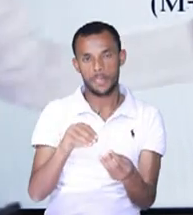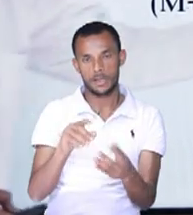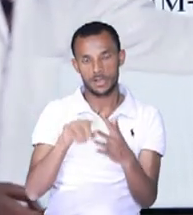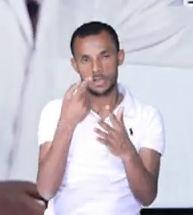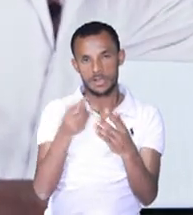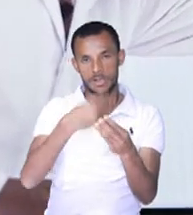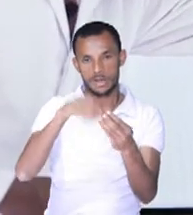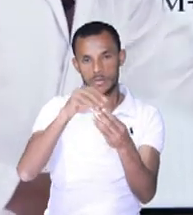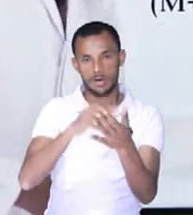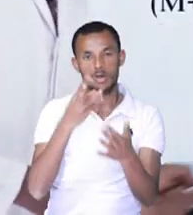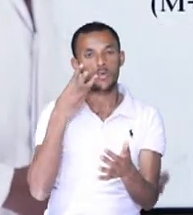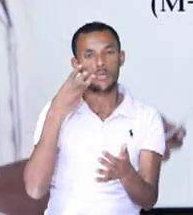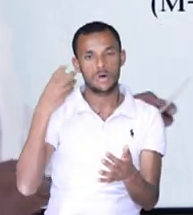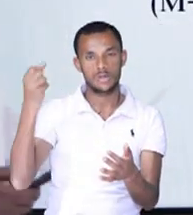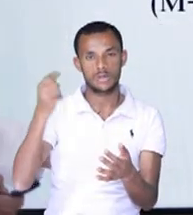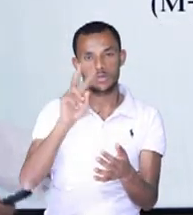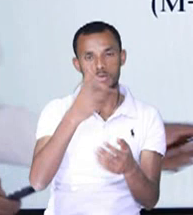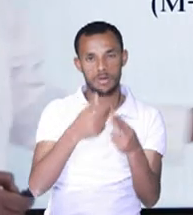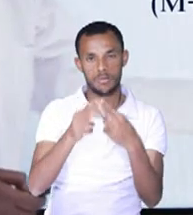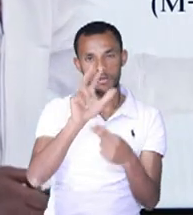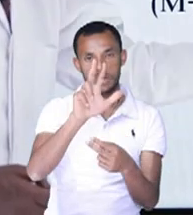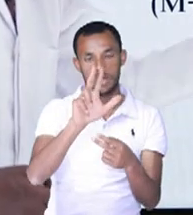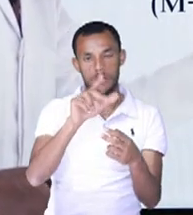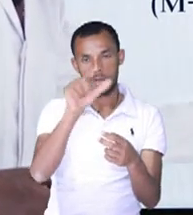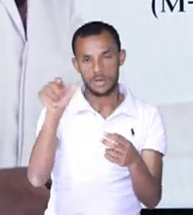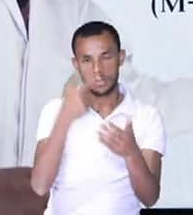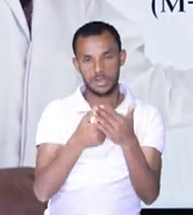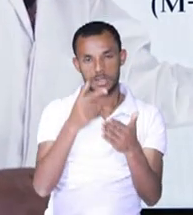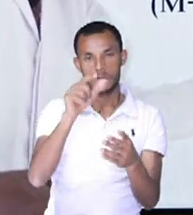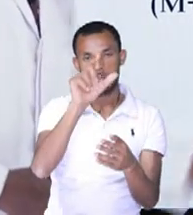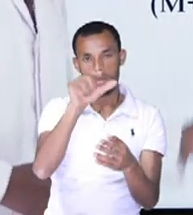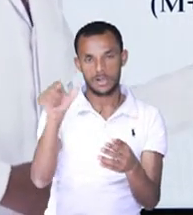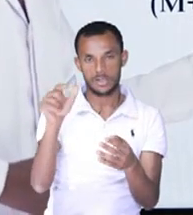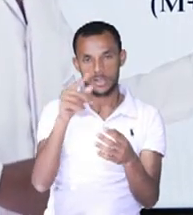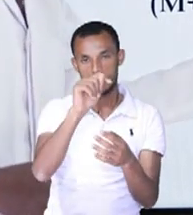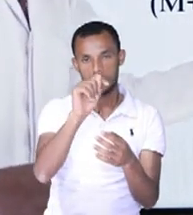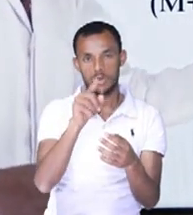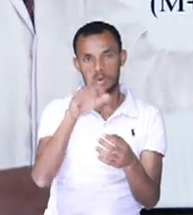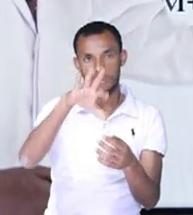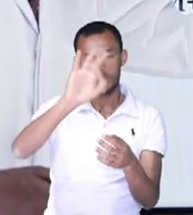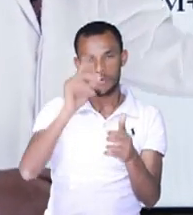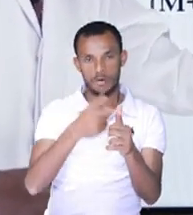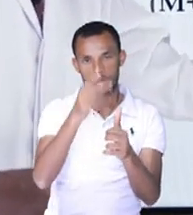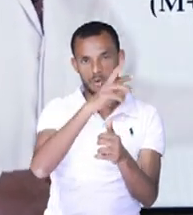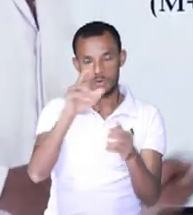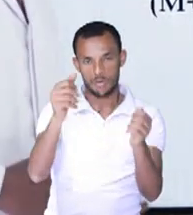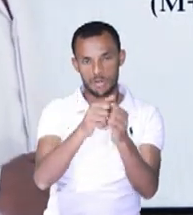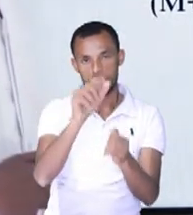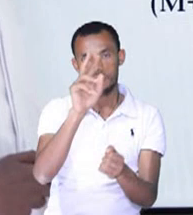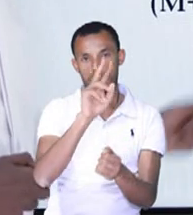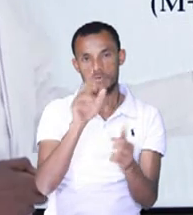Since the sum, it was a 2 by 3 matrix, when this matrix is transposed, you will have first row, it will be first